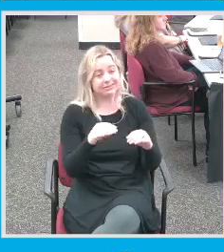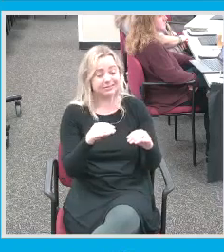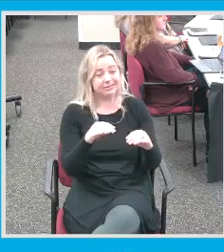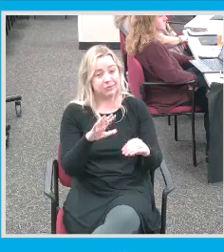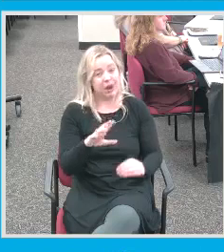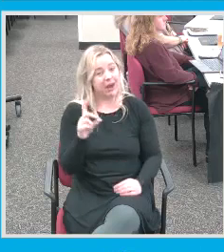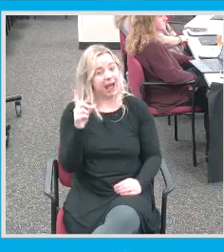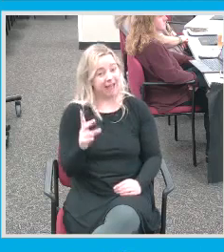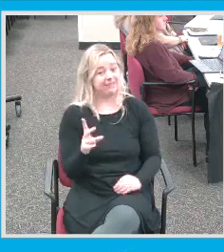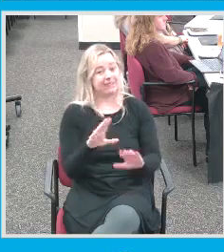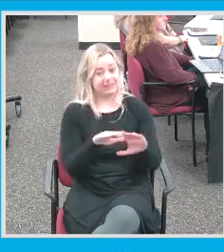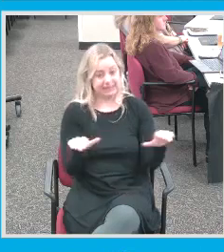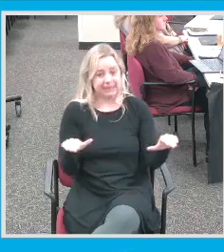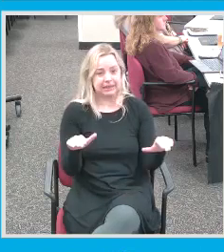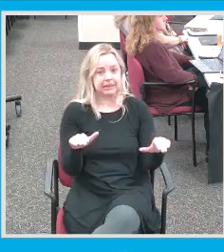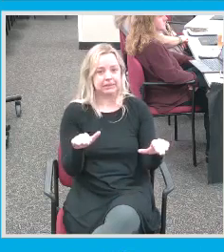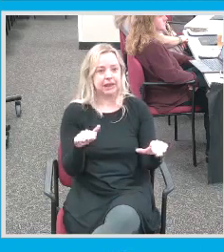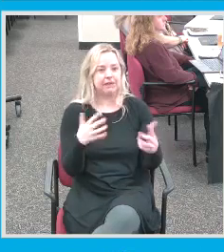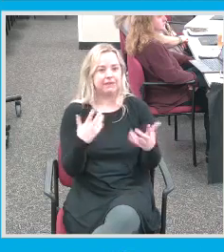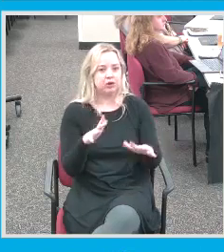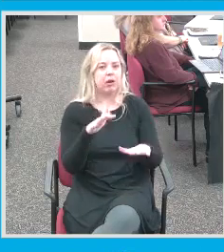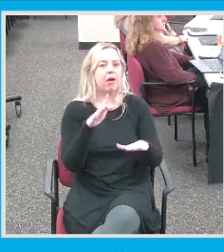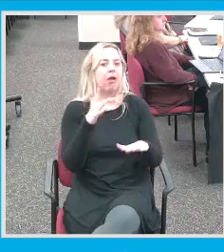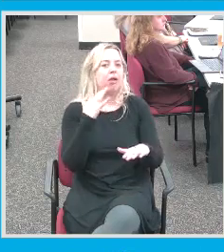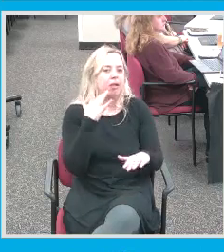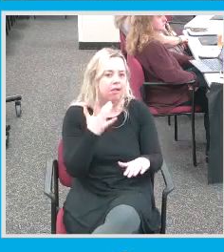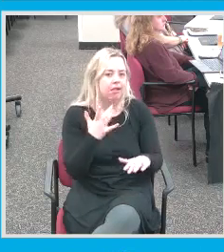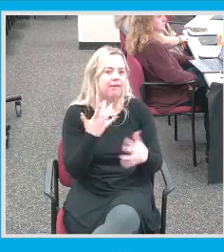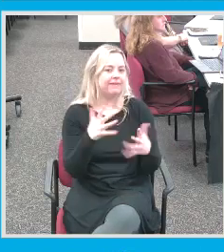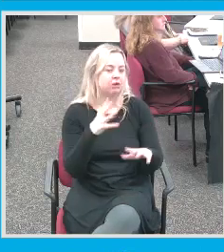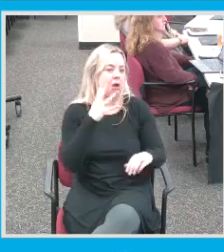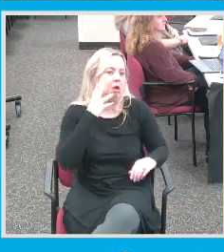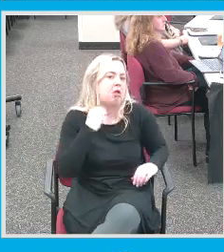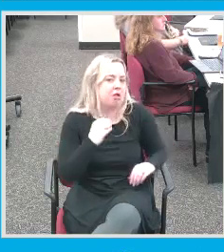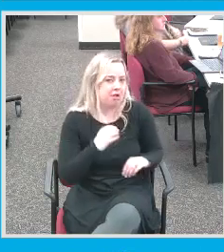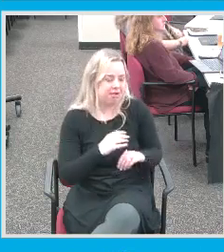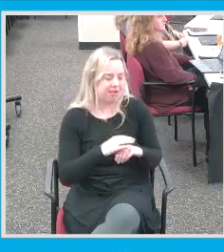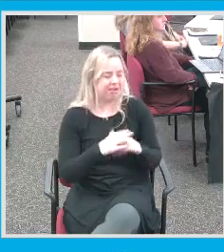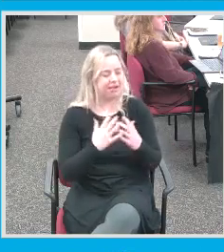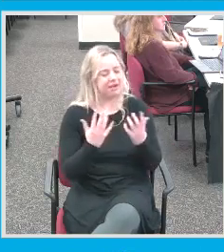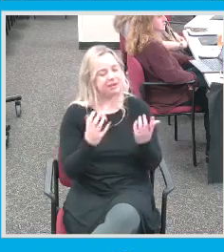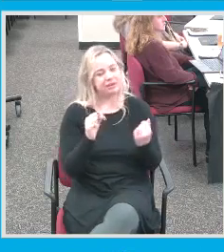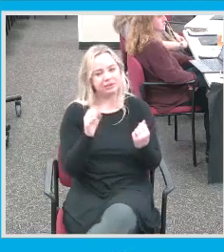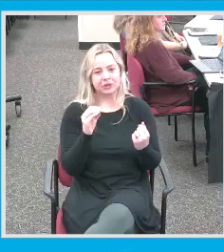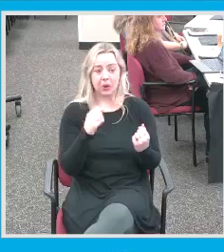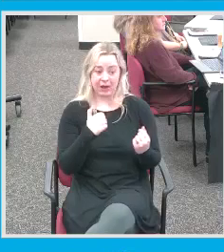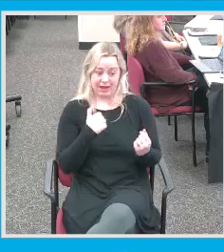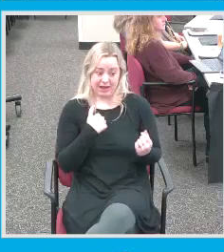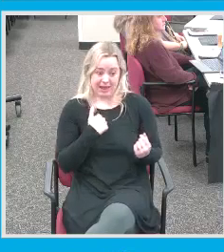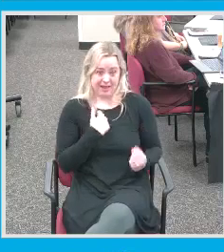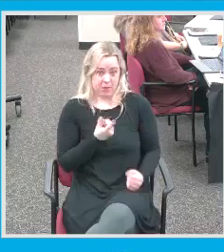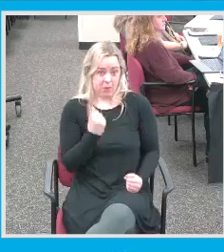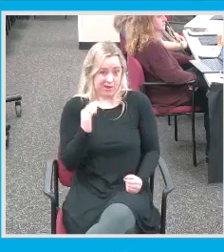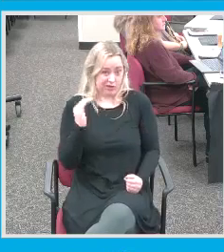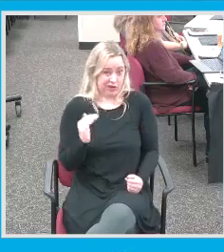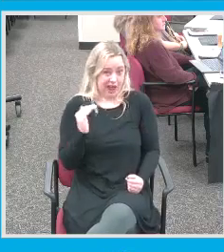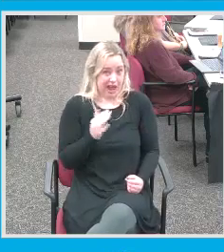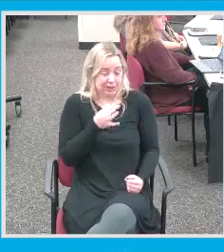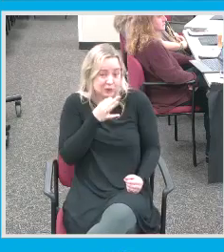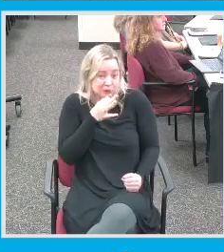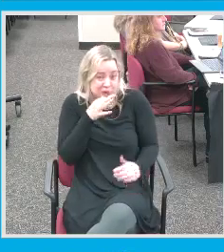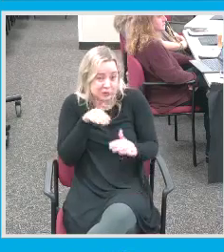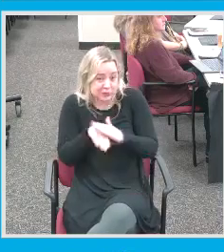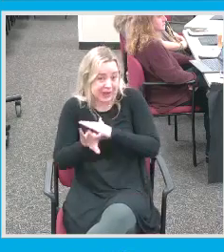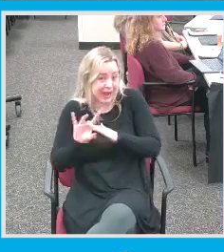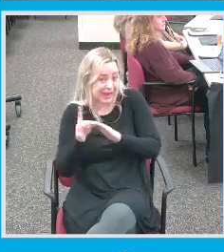And I also have an incoming 8th grader, so I wish he could hear your message to spend time with me.